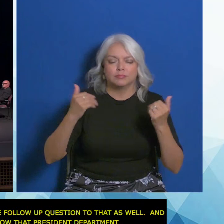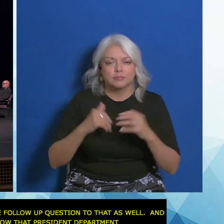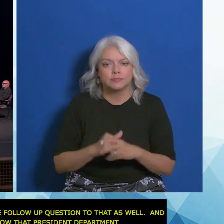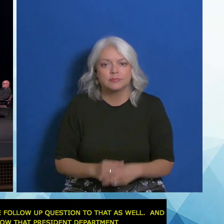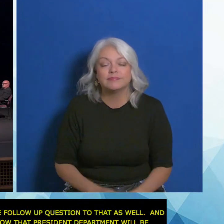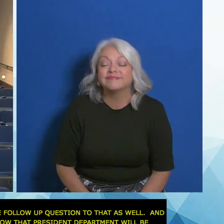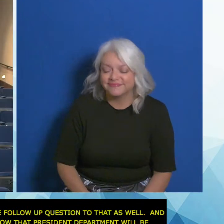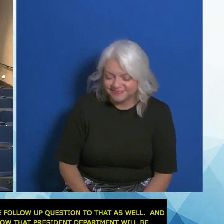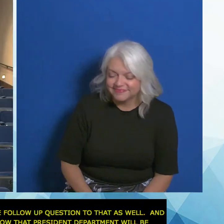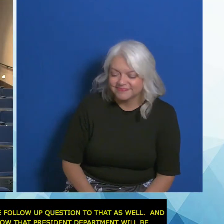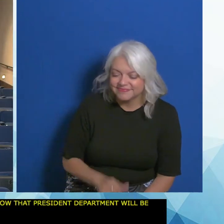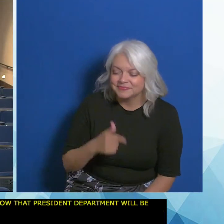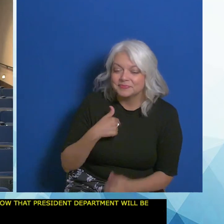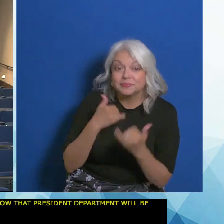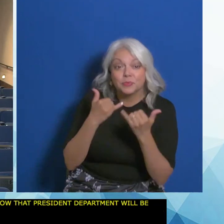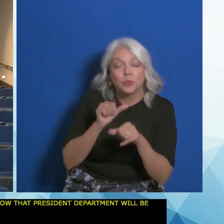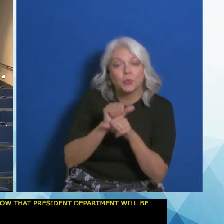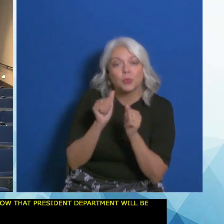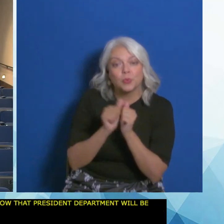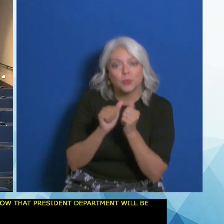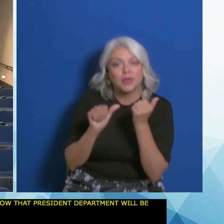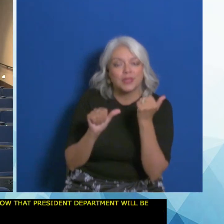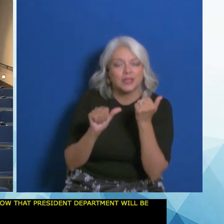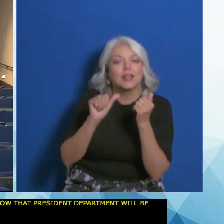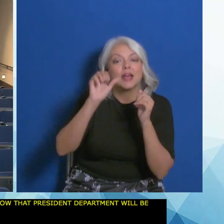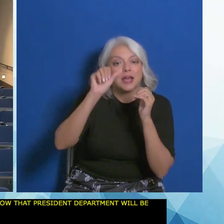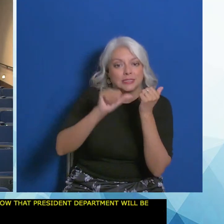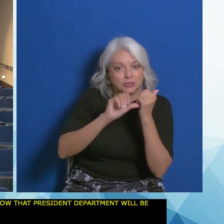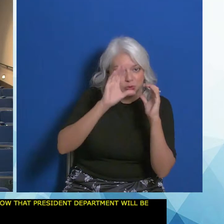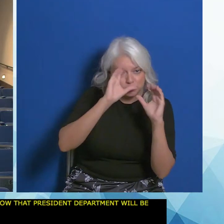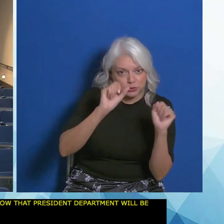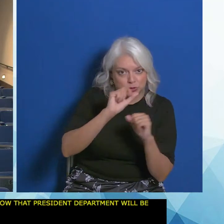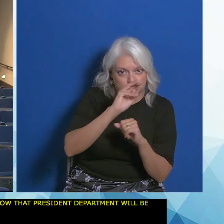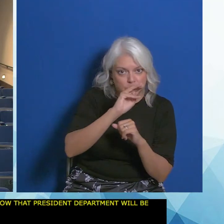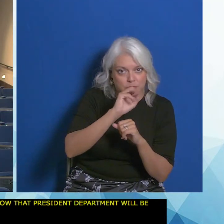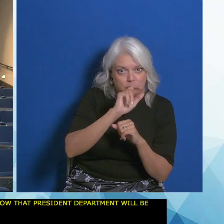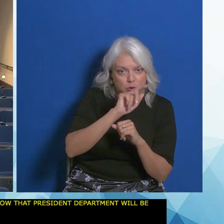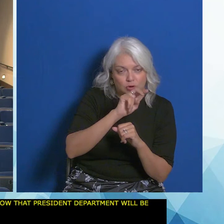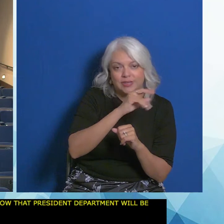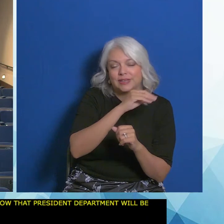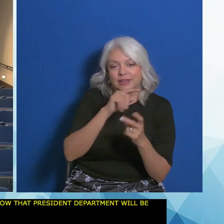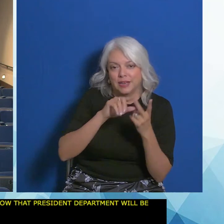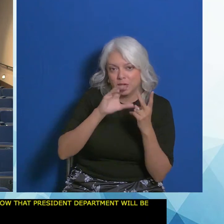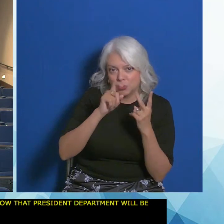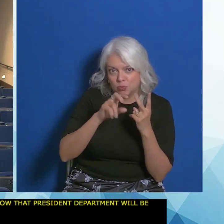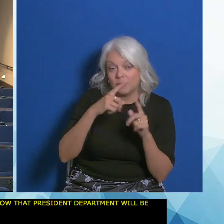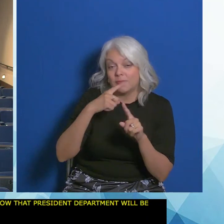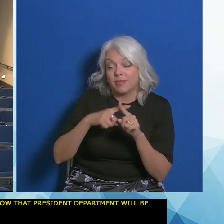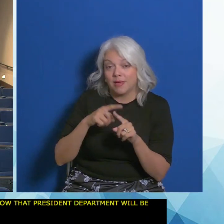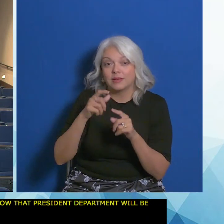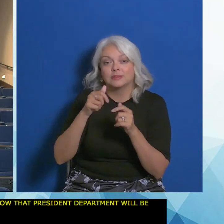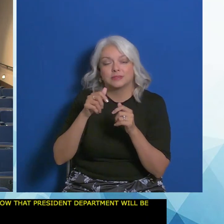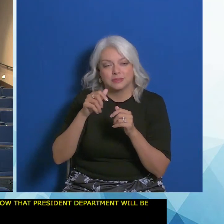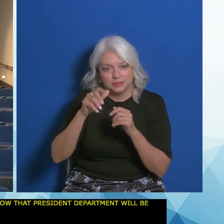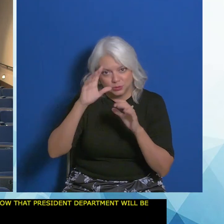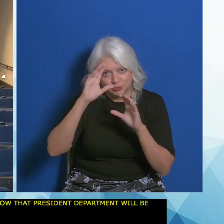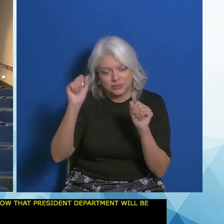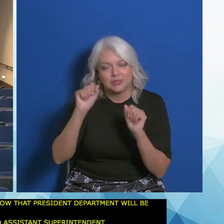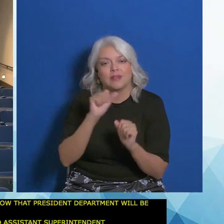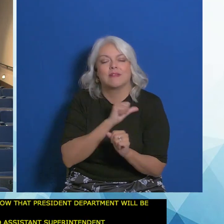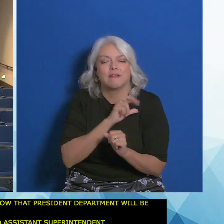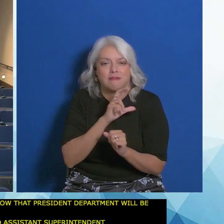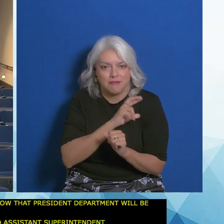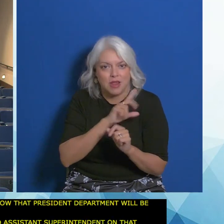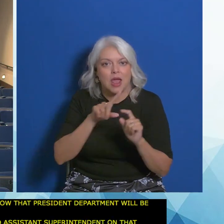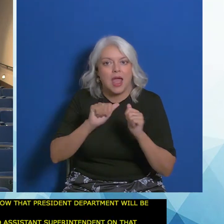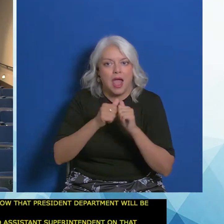I'm working with Superintendent Reichman and the assistant superintendents on that rollout, and so it's a work in progress, but we're